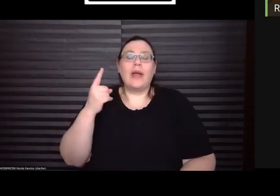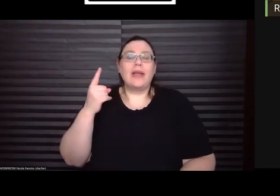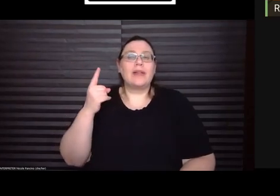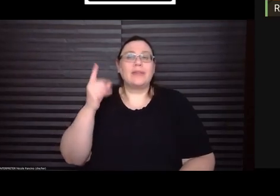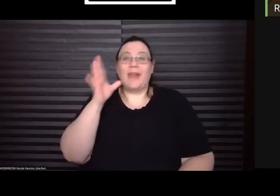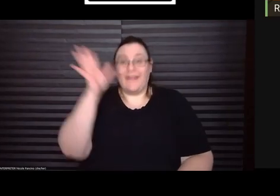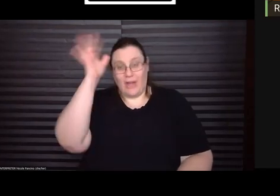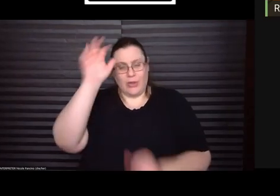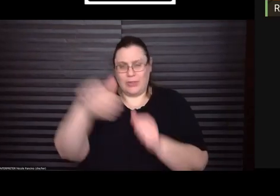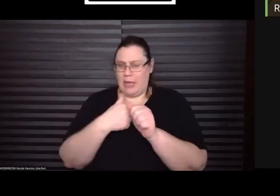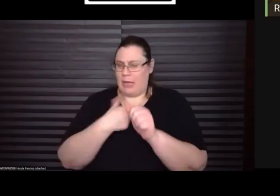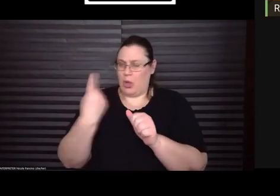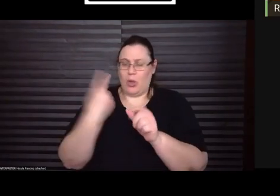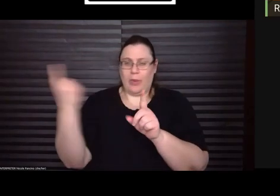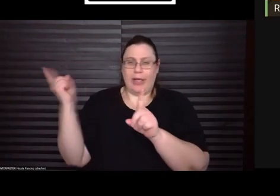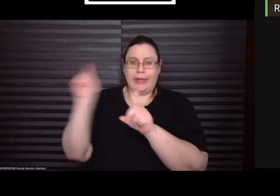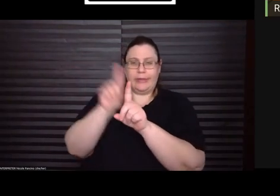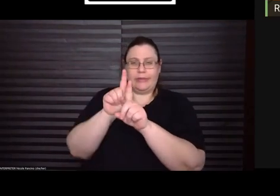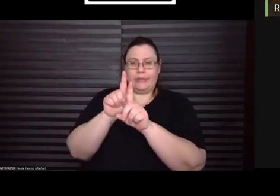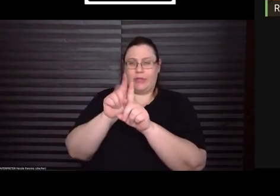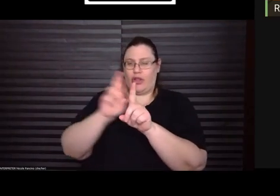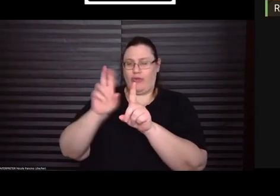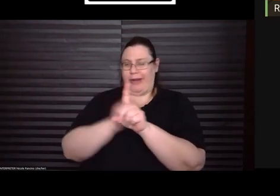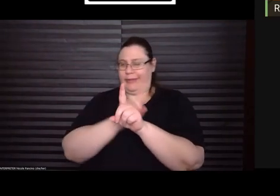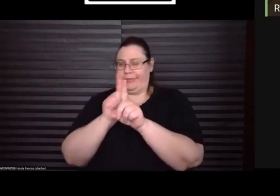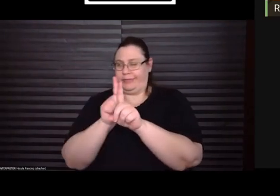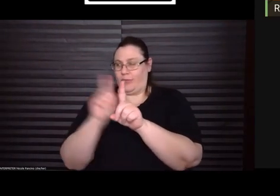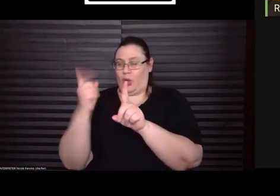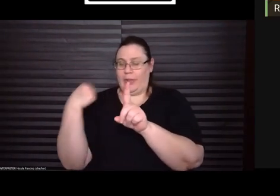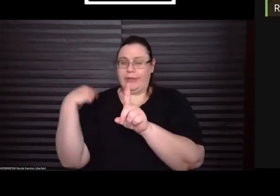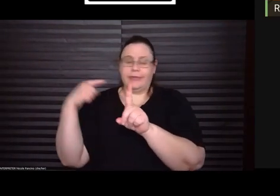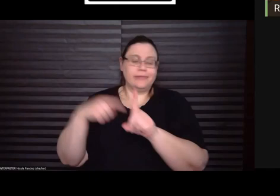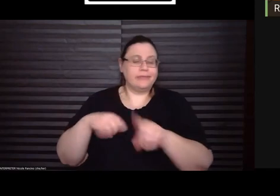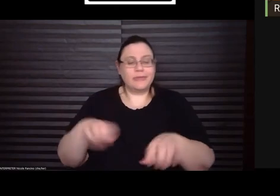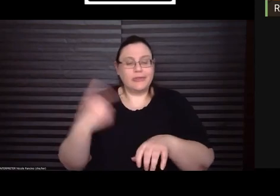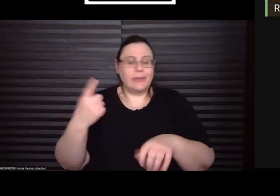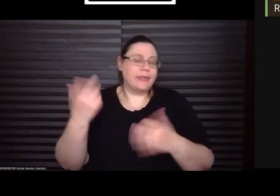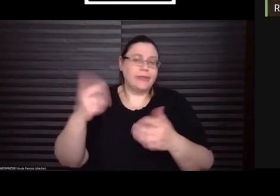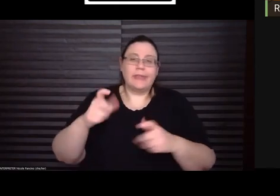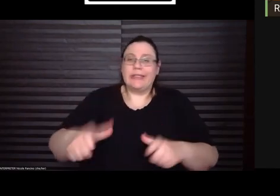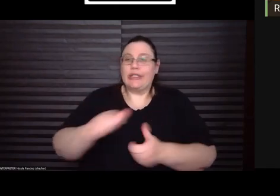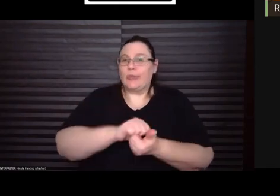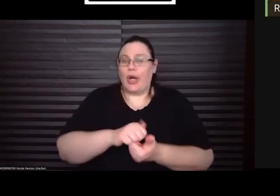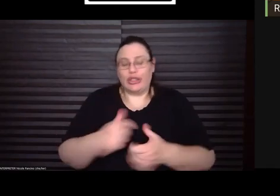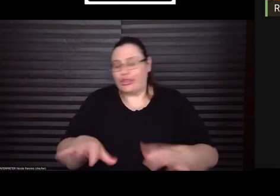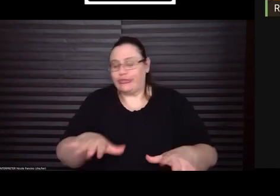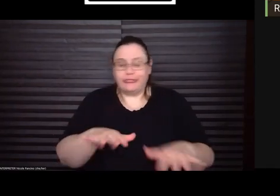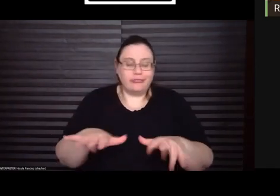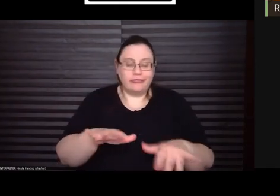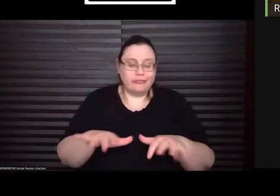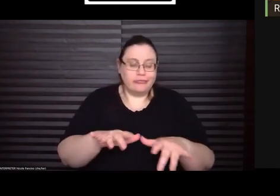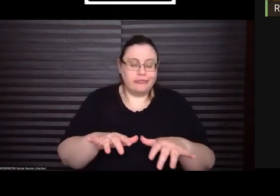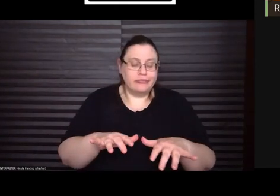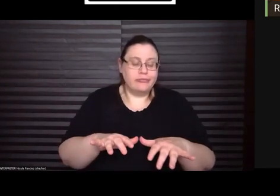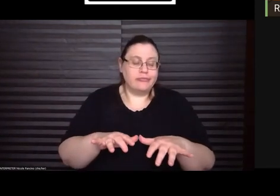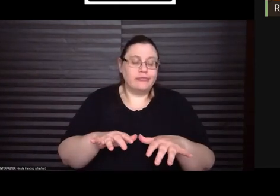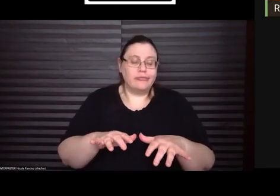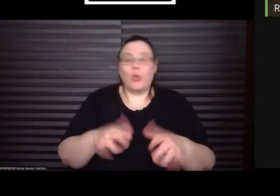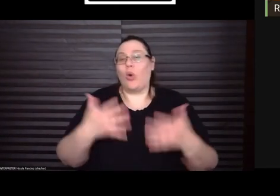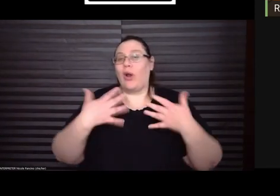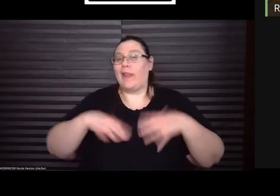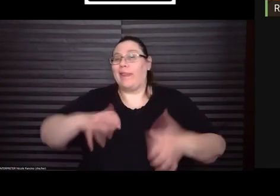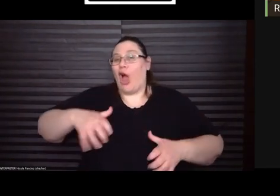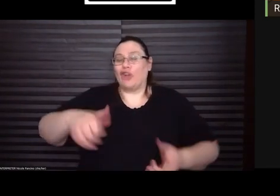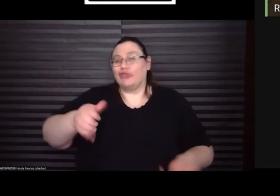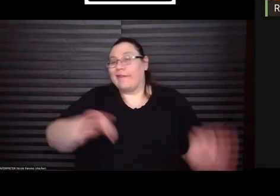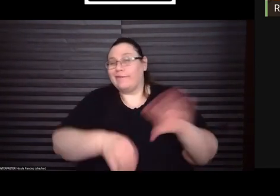would be standing behind me, slightly to the right-hand side, and I'd be doing something like washing the dishes, you know, and